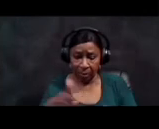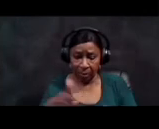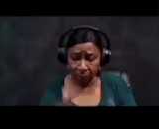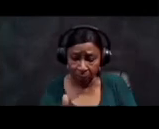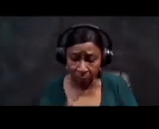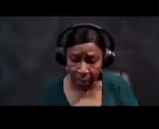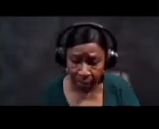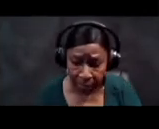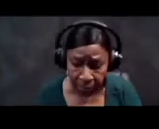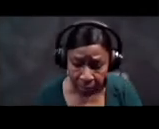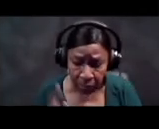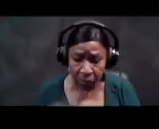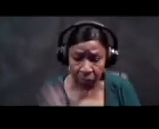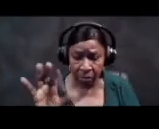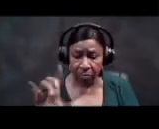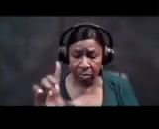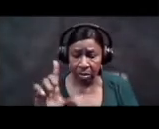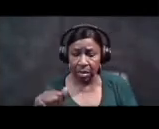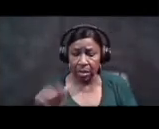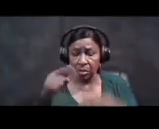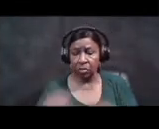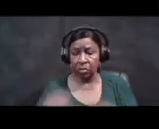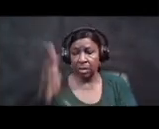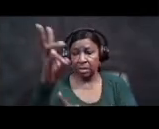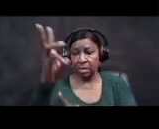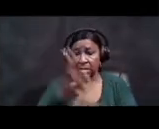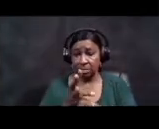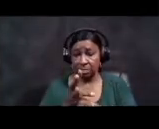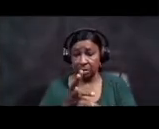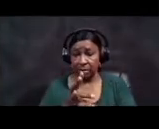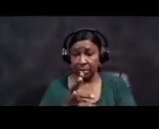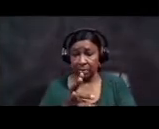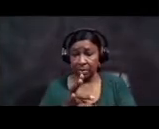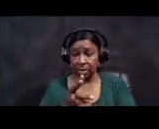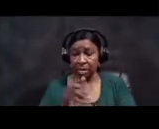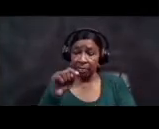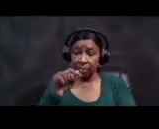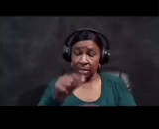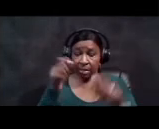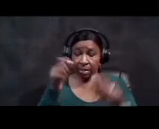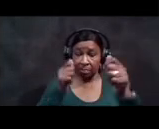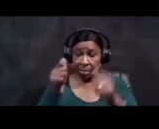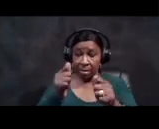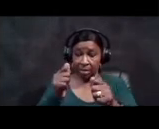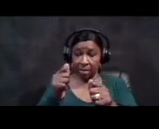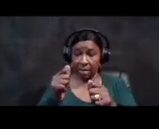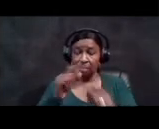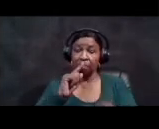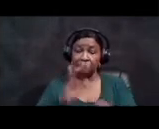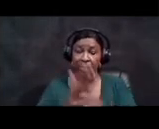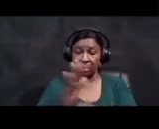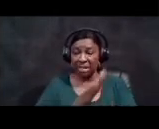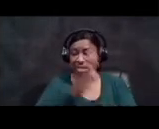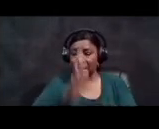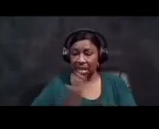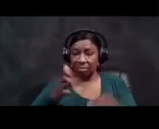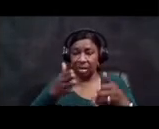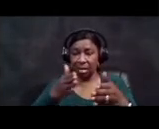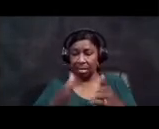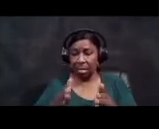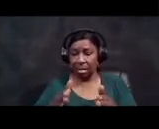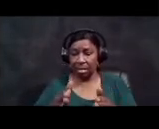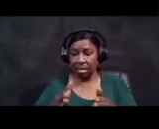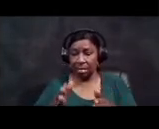over a short 6-month period of time. So his administration had vowed to never let another Mariel, and that's all